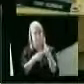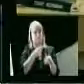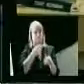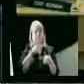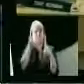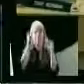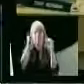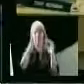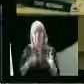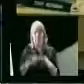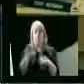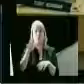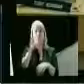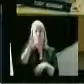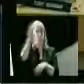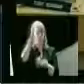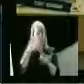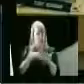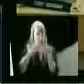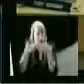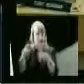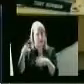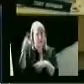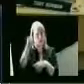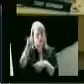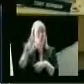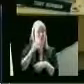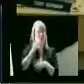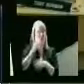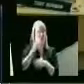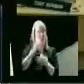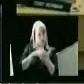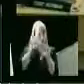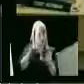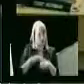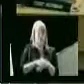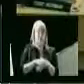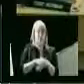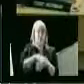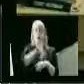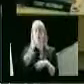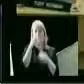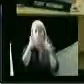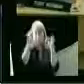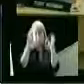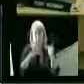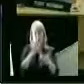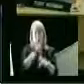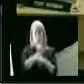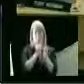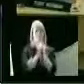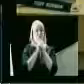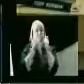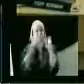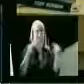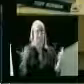parents who recommended him for their students, teachers that he worked with, et cetera, et cetera.